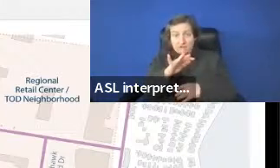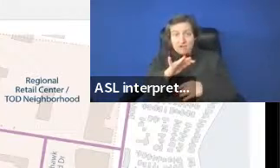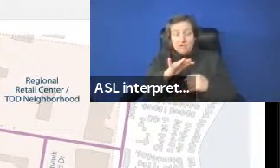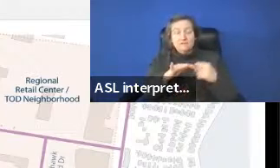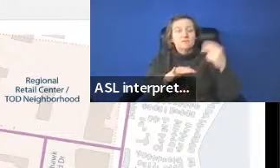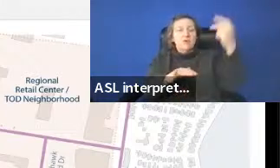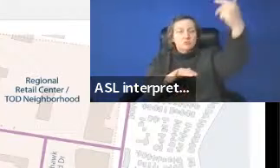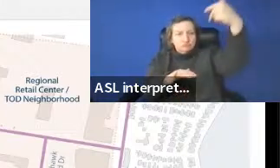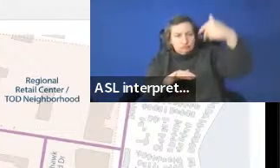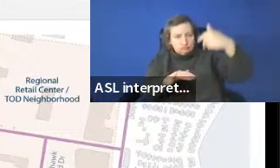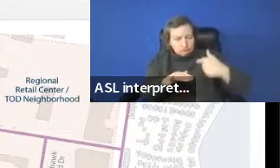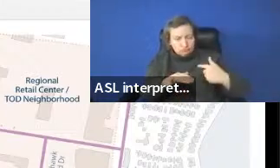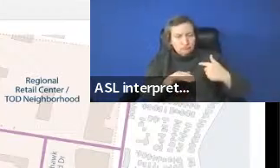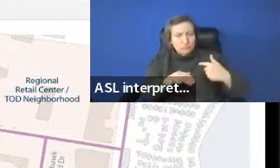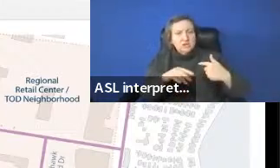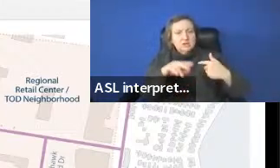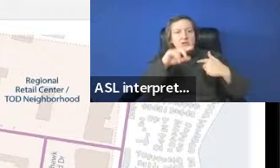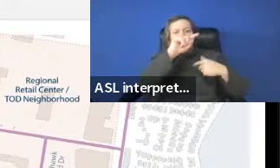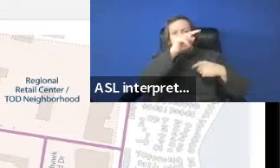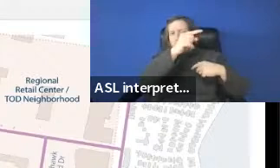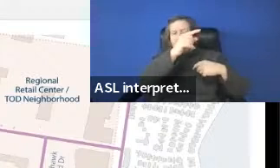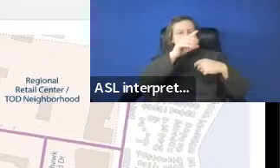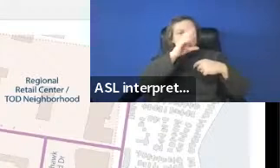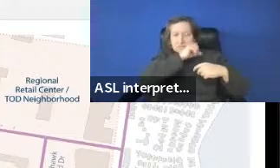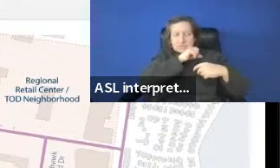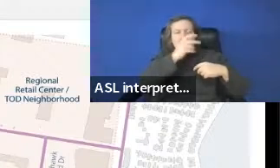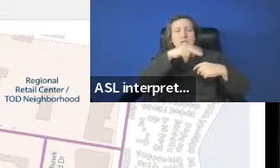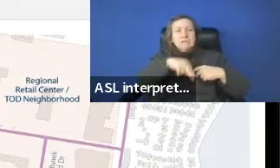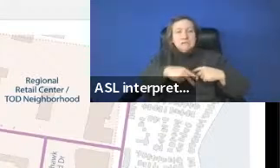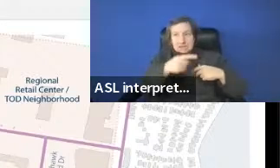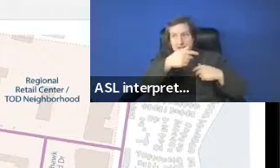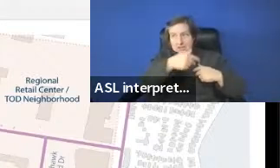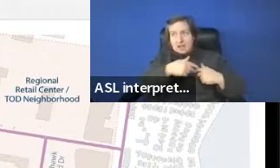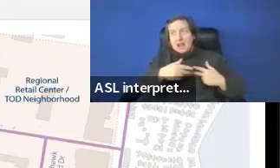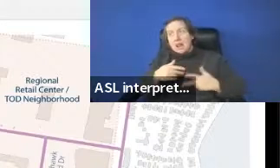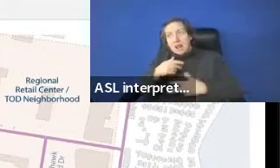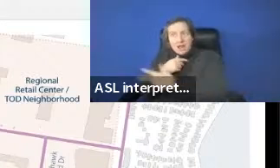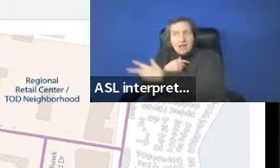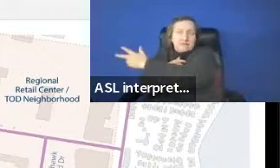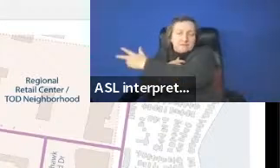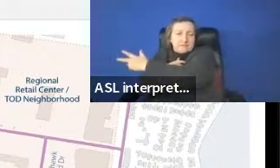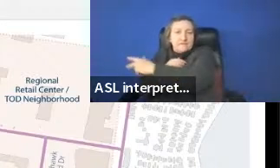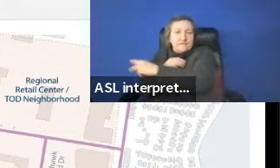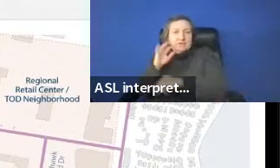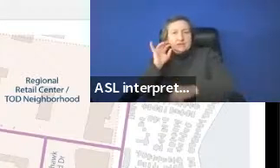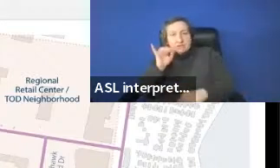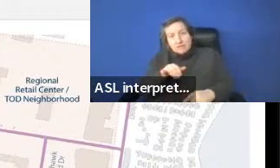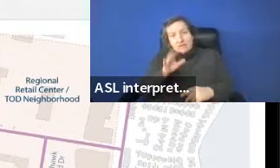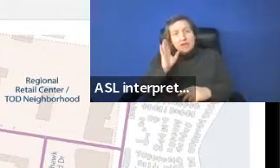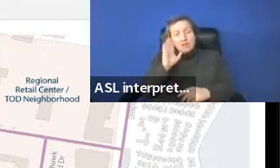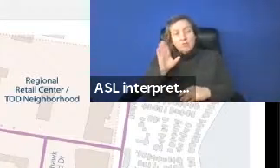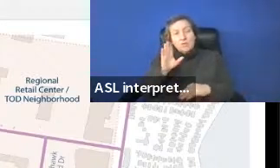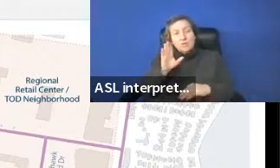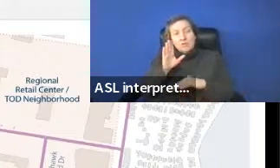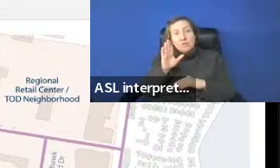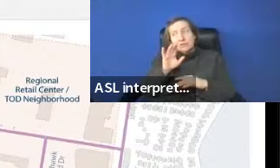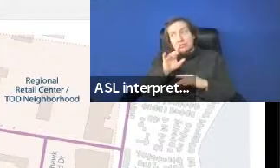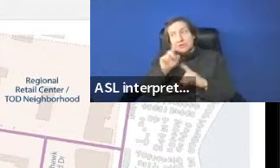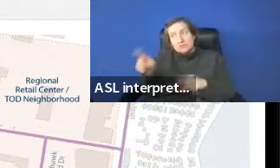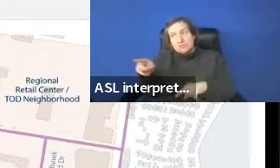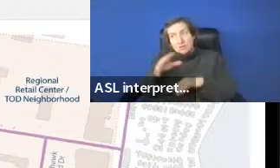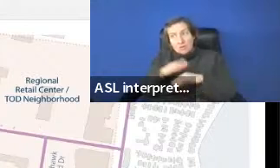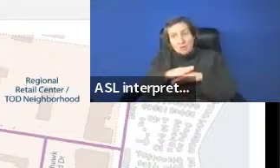to the second intersection, take a left-hand turn, and then take that arterial